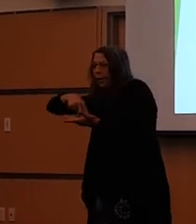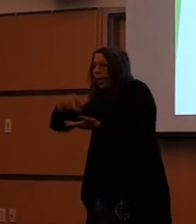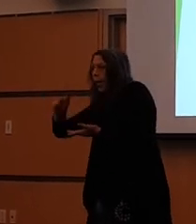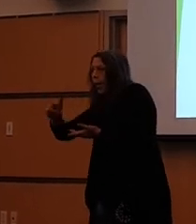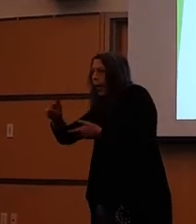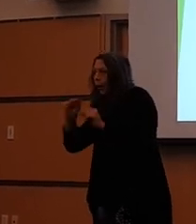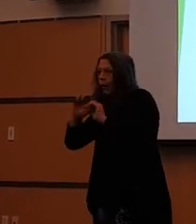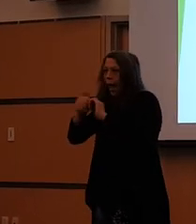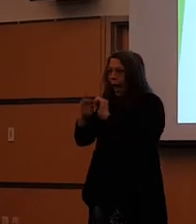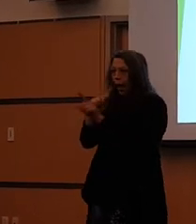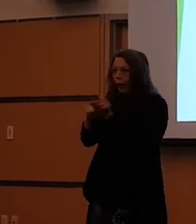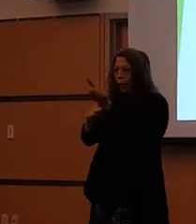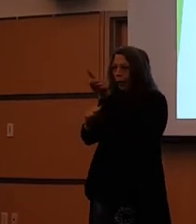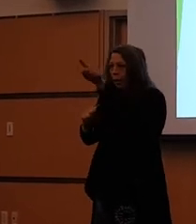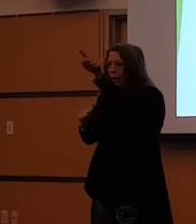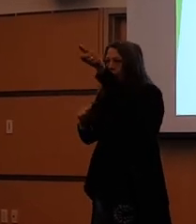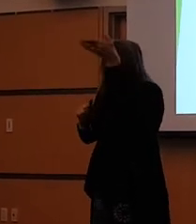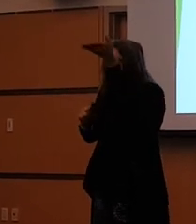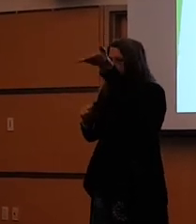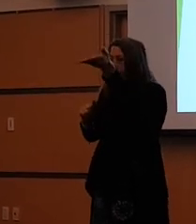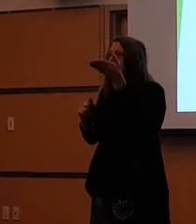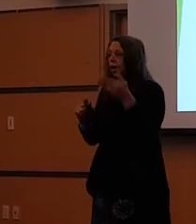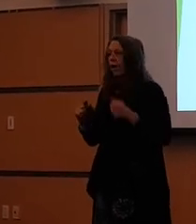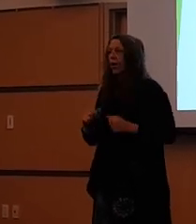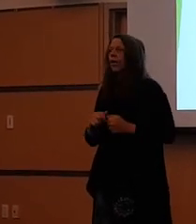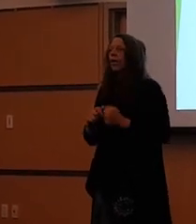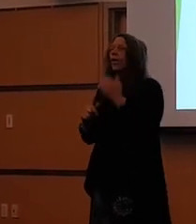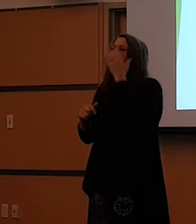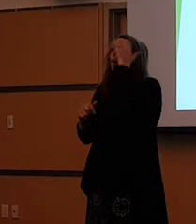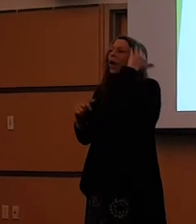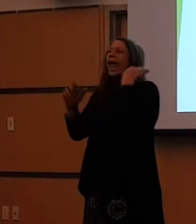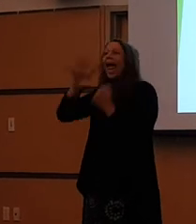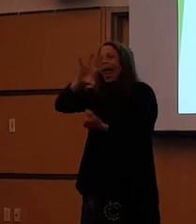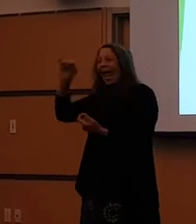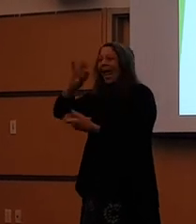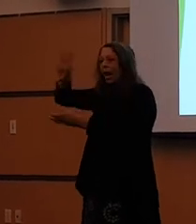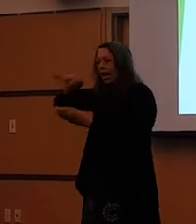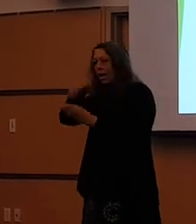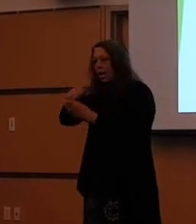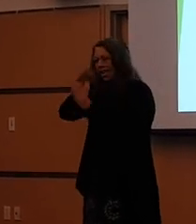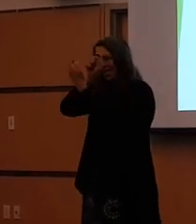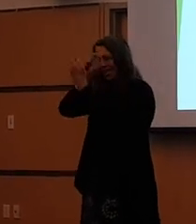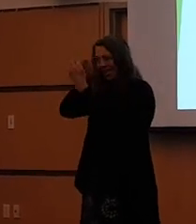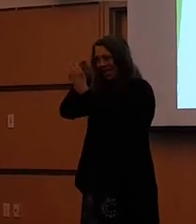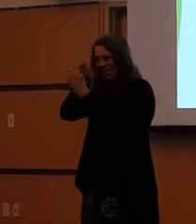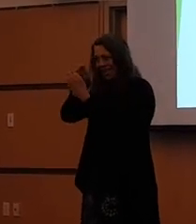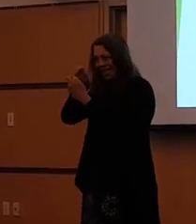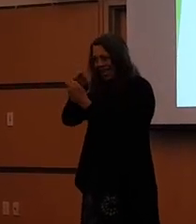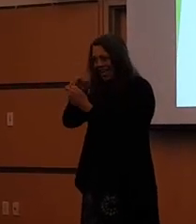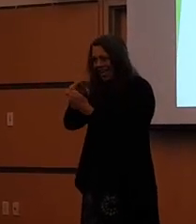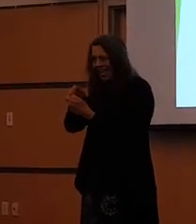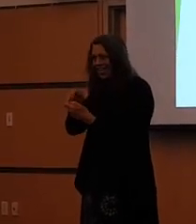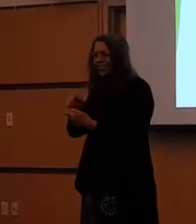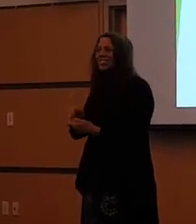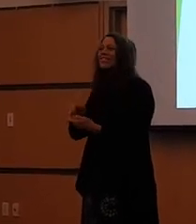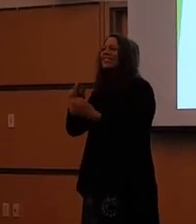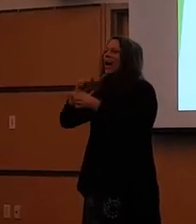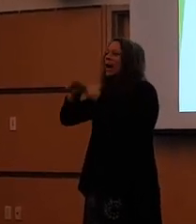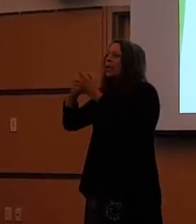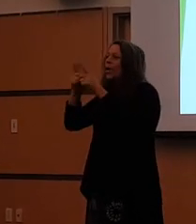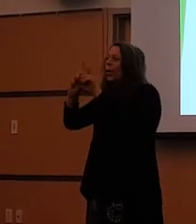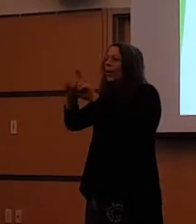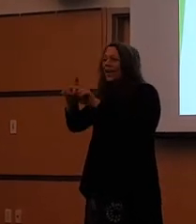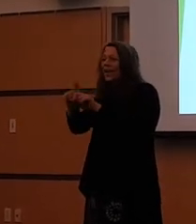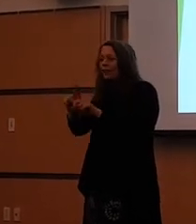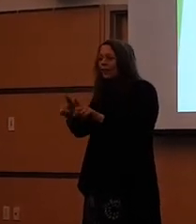college community. But it's going to provide details about elements, different elements, individual